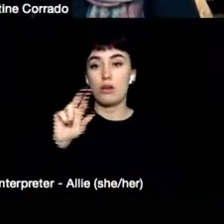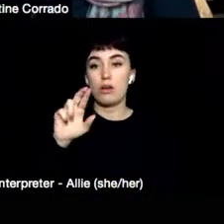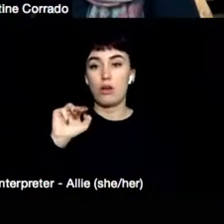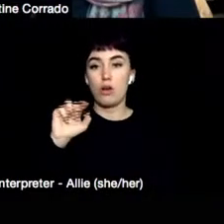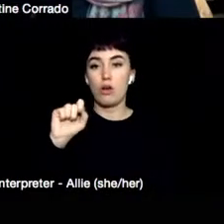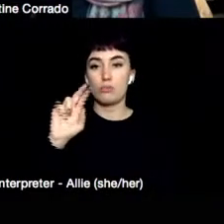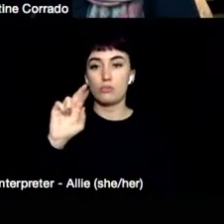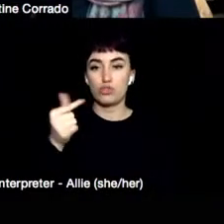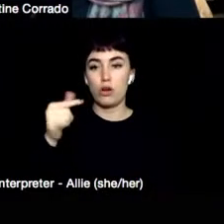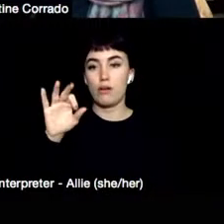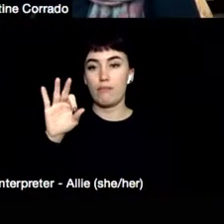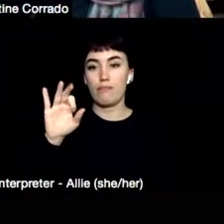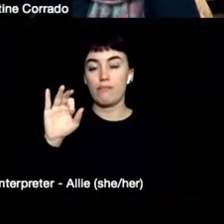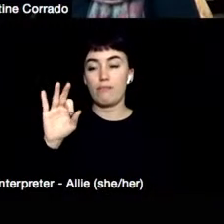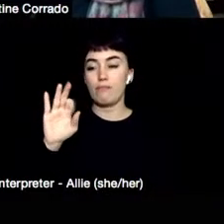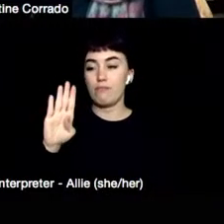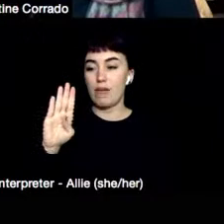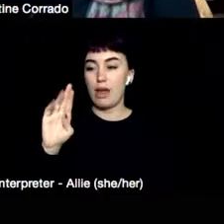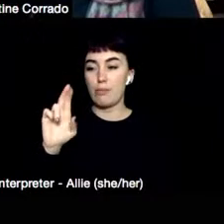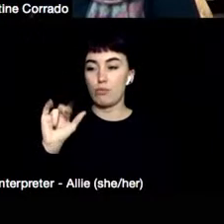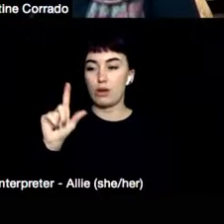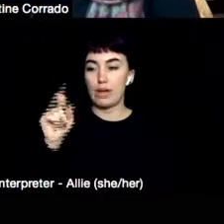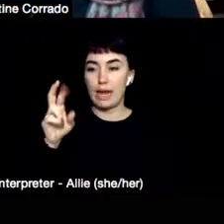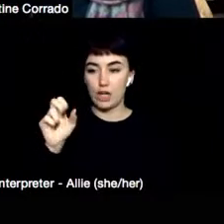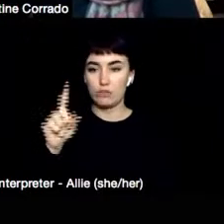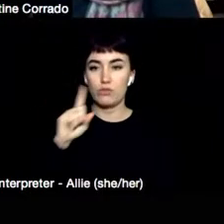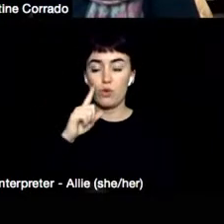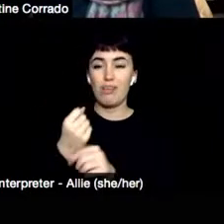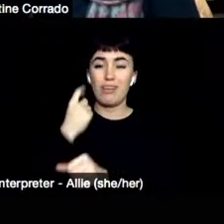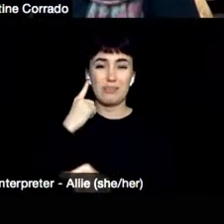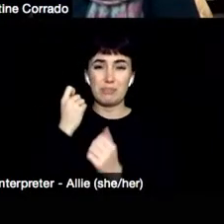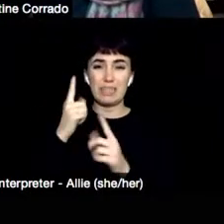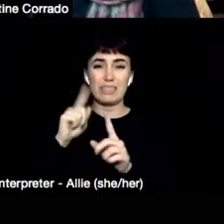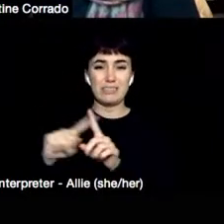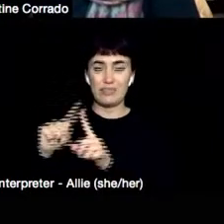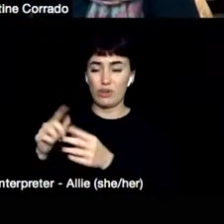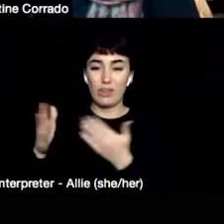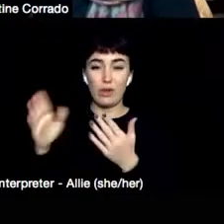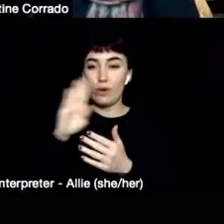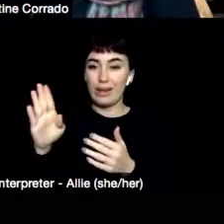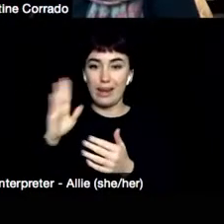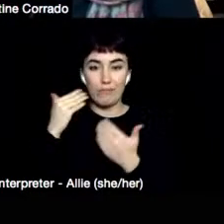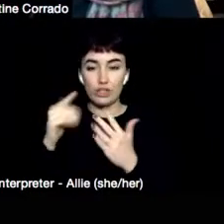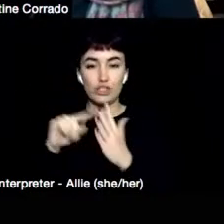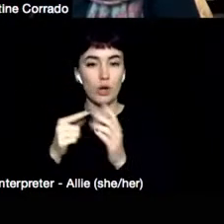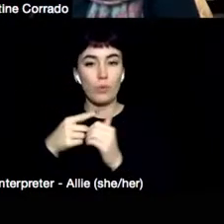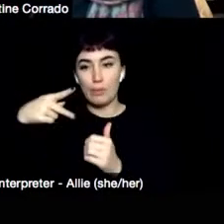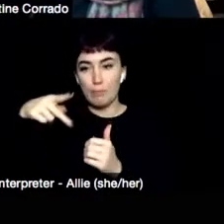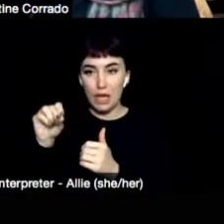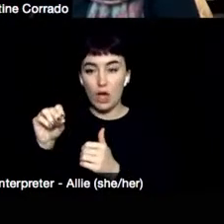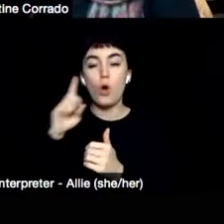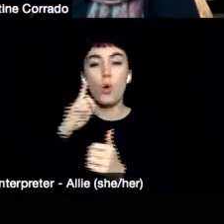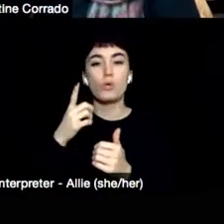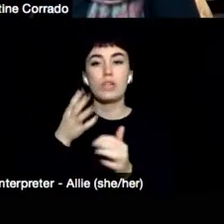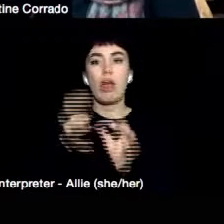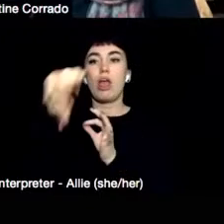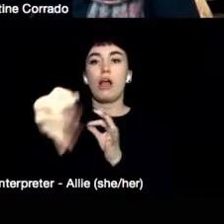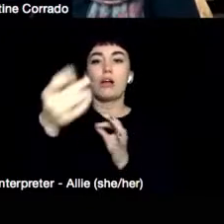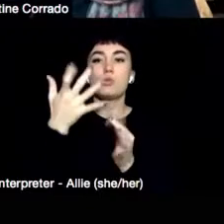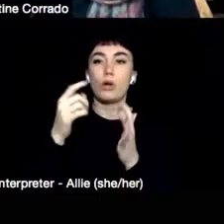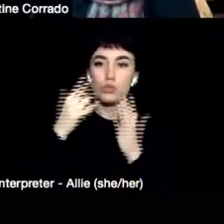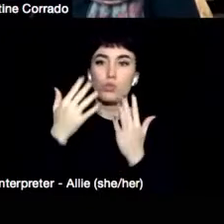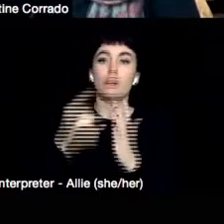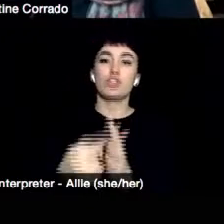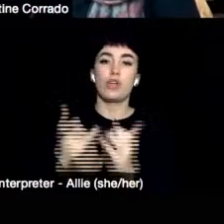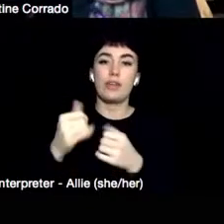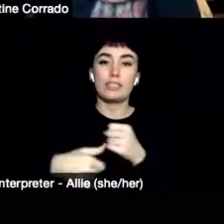last year. Due to a number of unforeseen issues, we never issued the PO. We never got started. We want to get started this year. So we're just trying to move